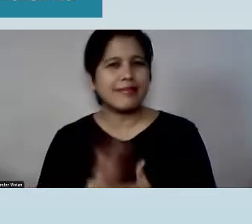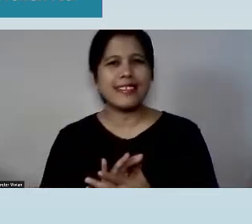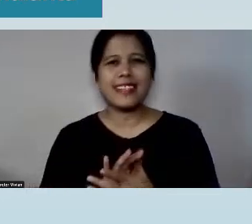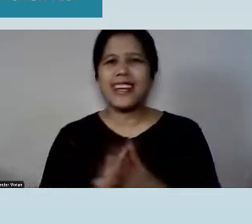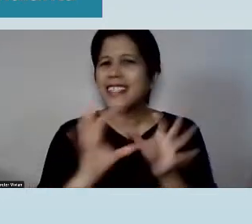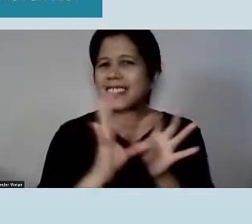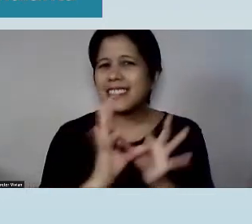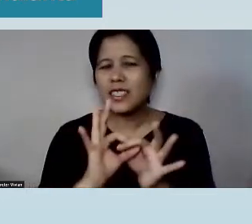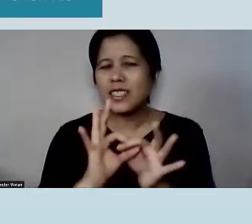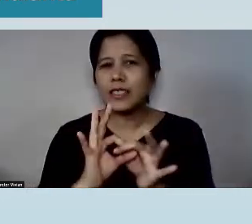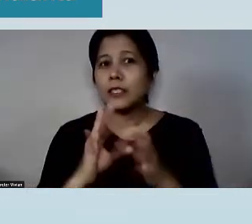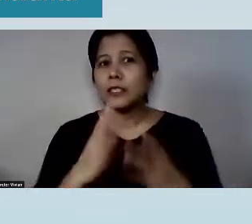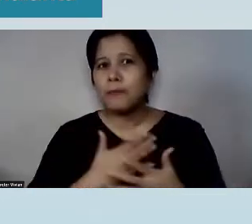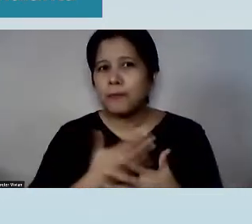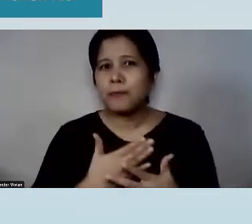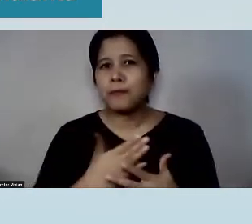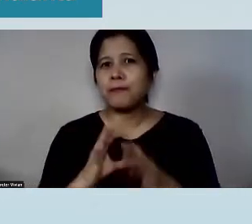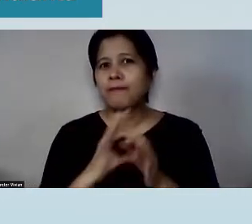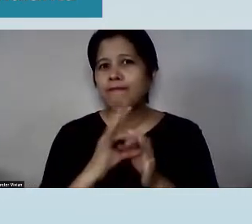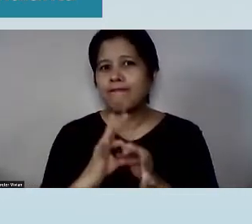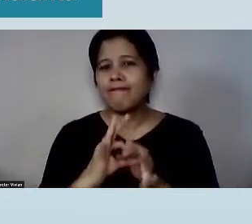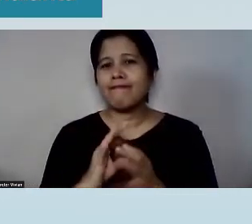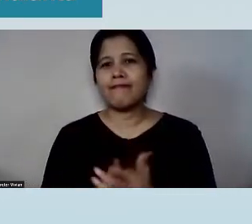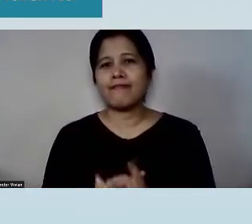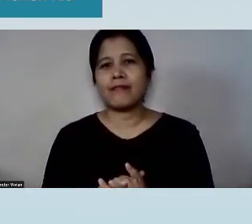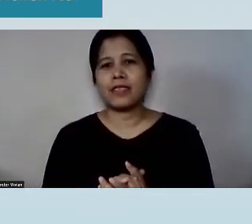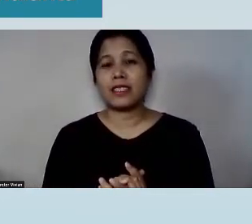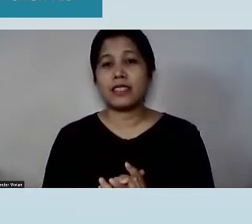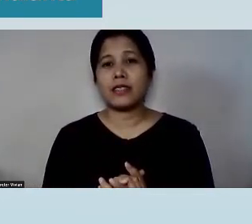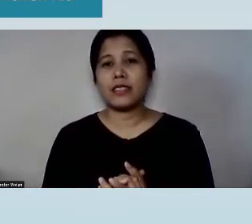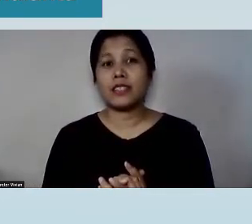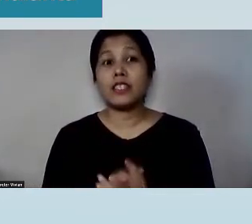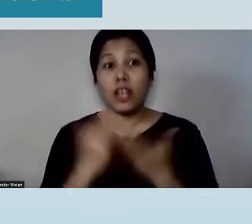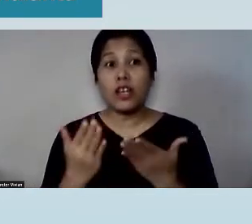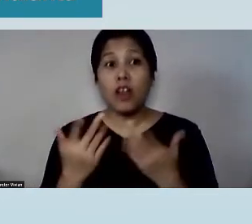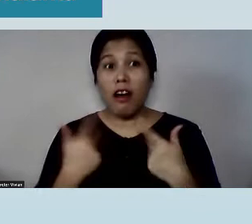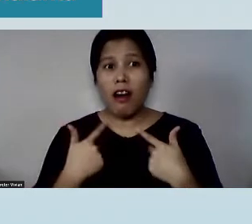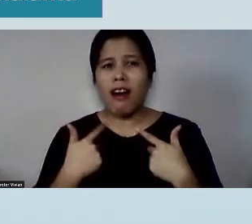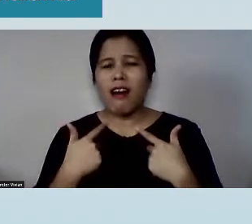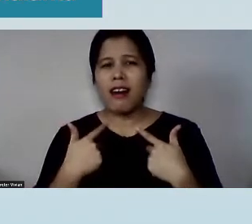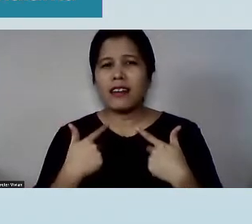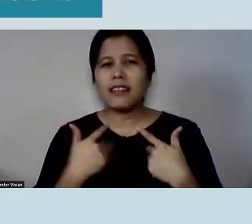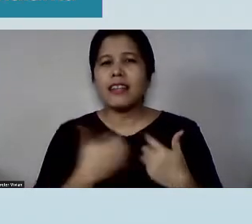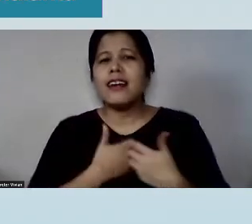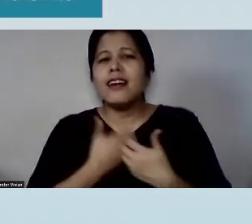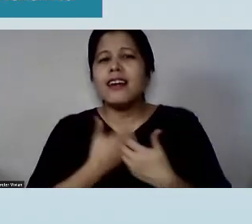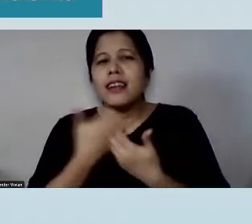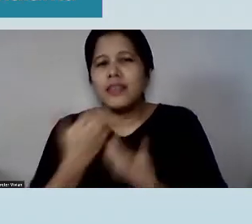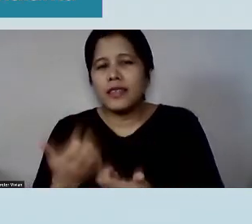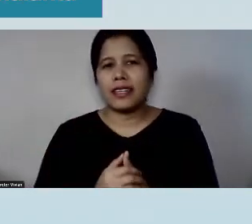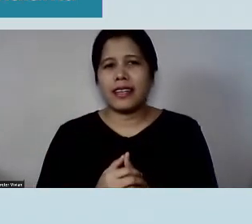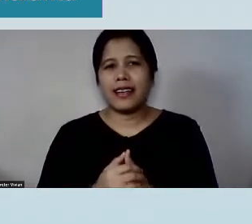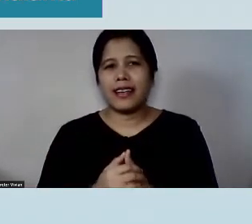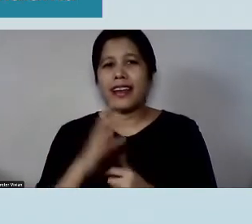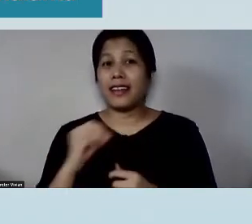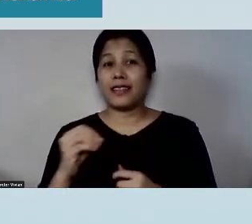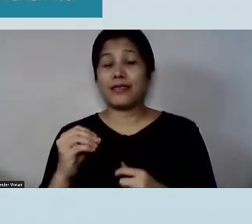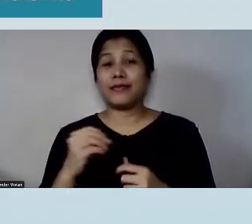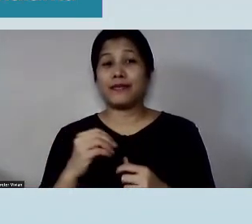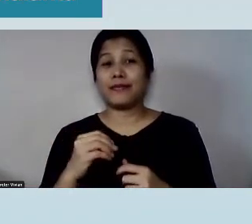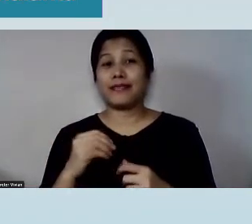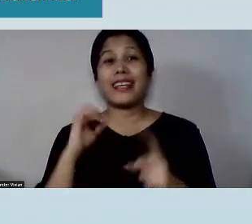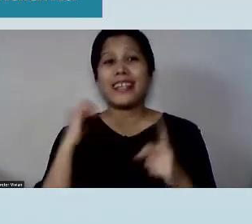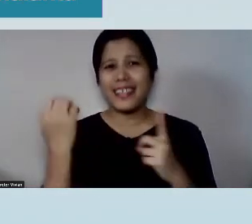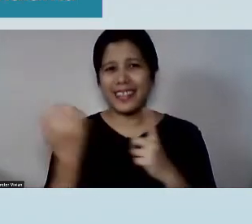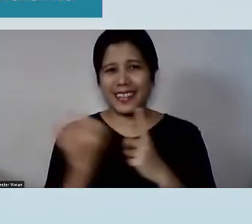Interpersonal intuition, that's a gut feel, different from a gut feel that, you know, you have empathy and ecological consciousness. We share the